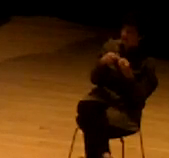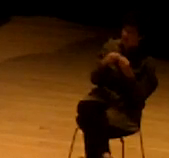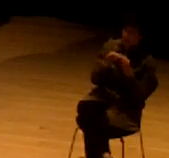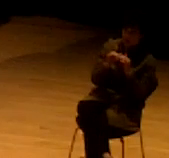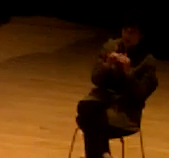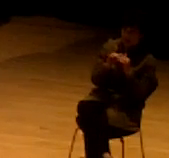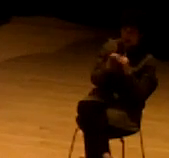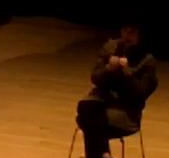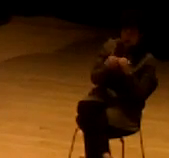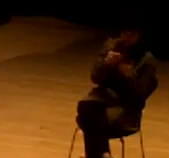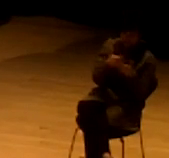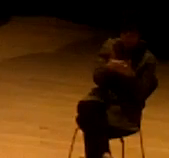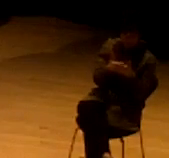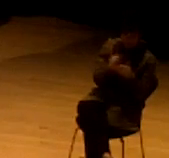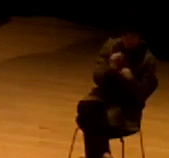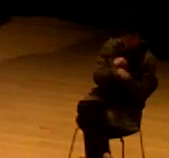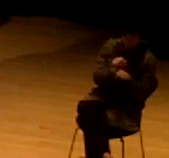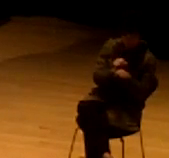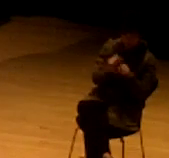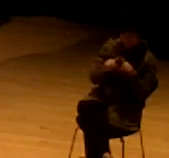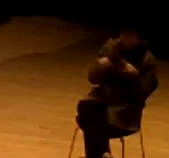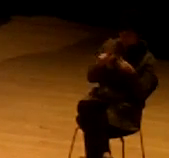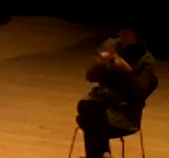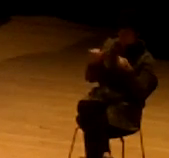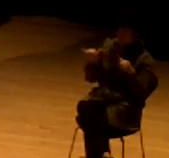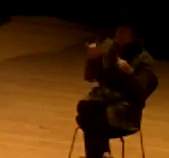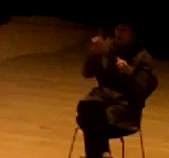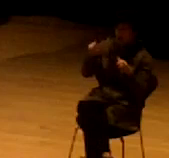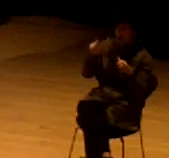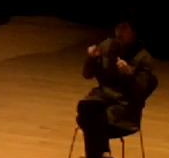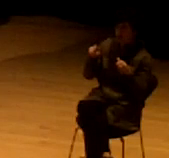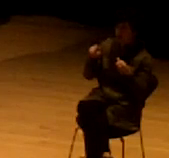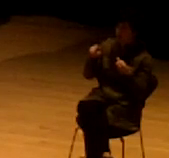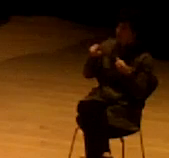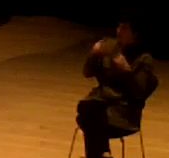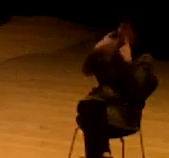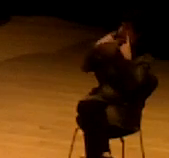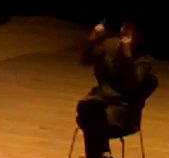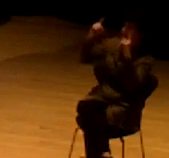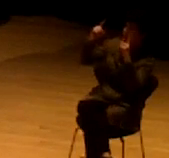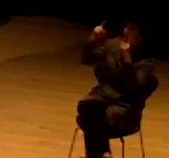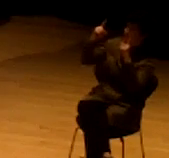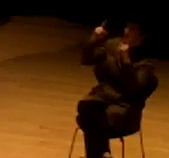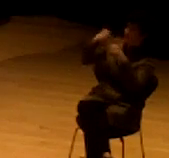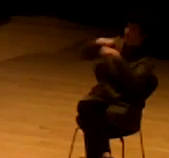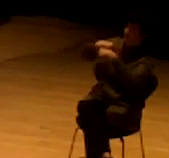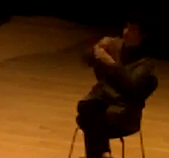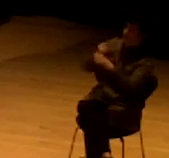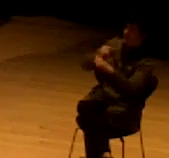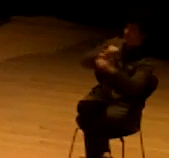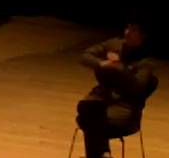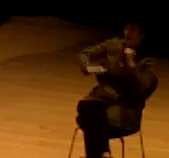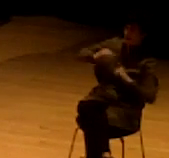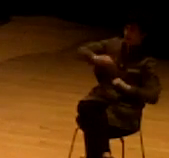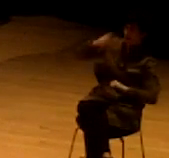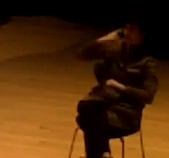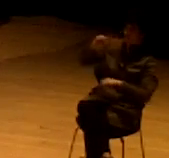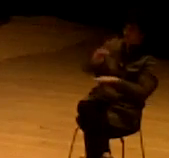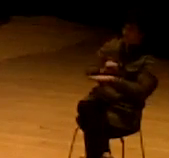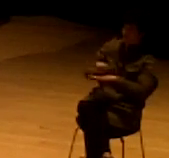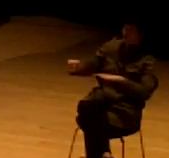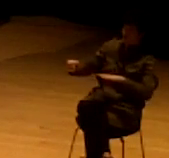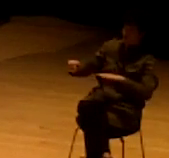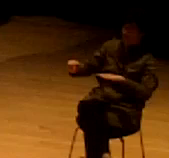stage, and could you talk a little bit about how you had to shift this exploratory phase into